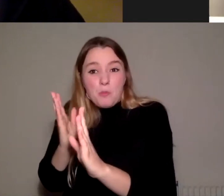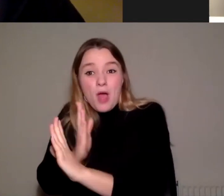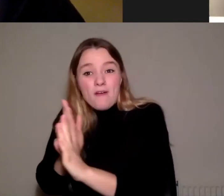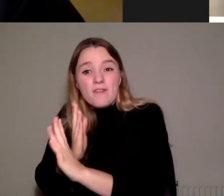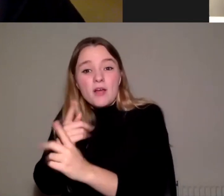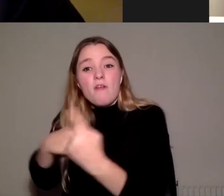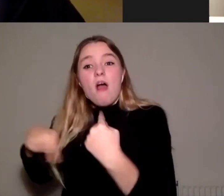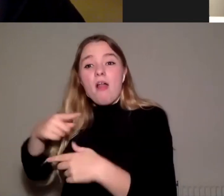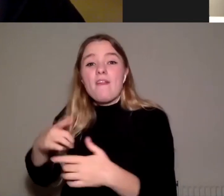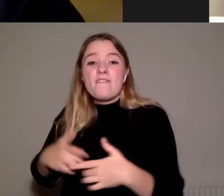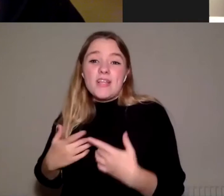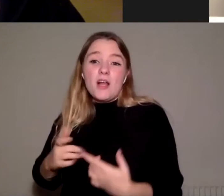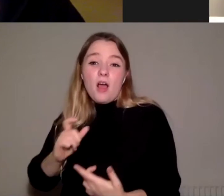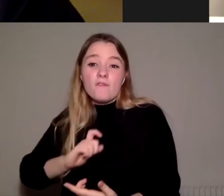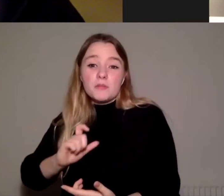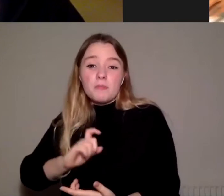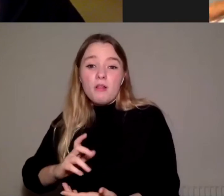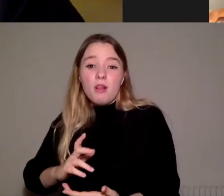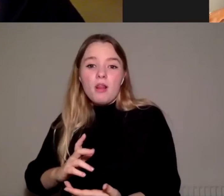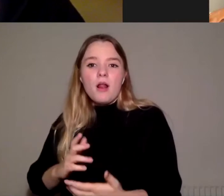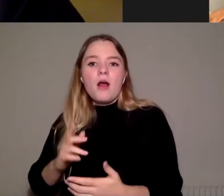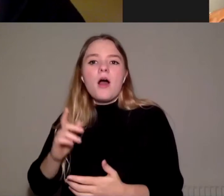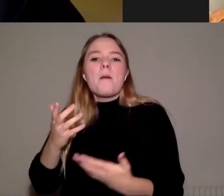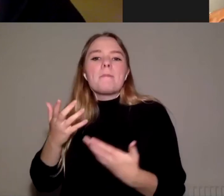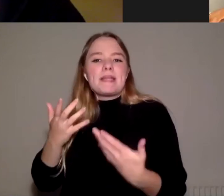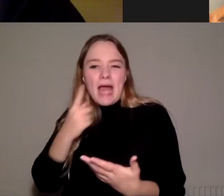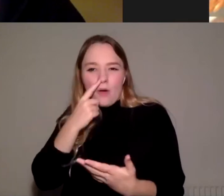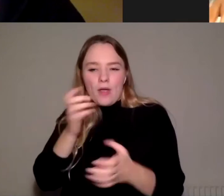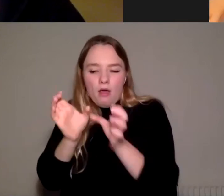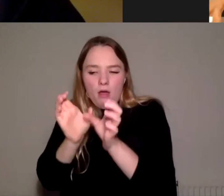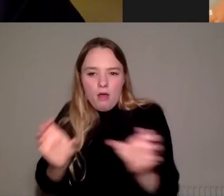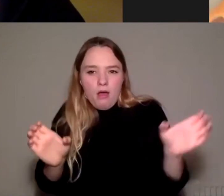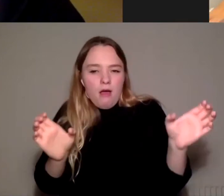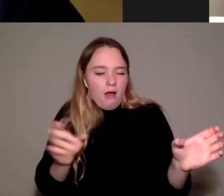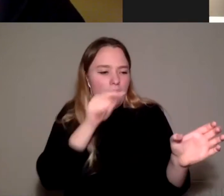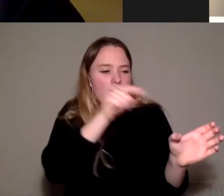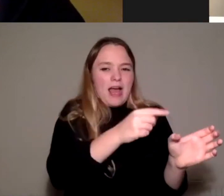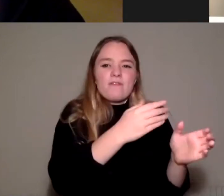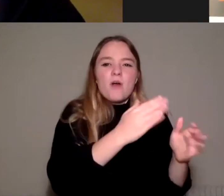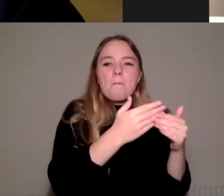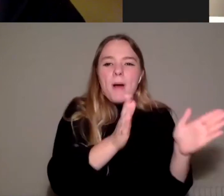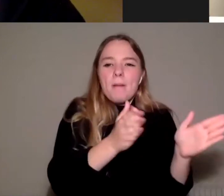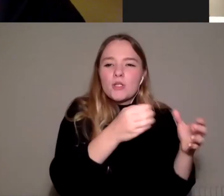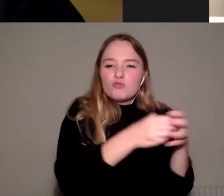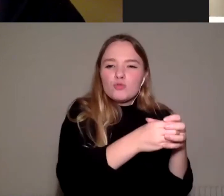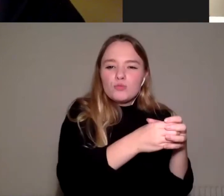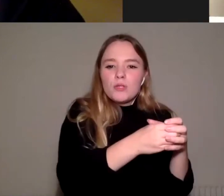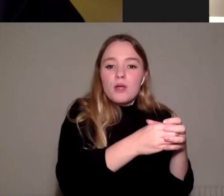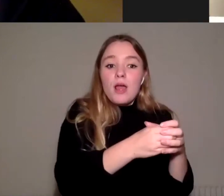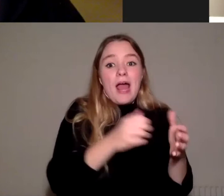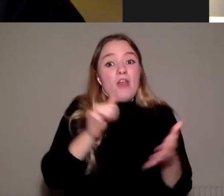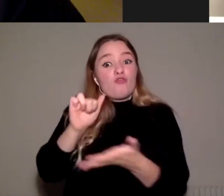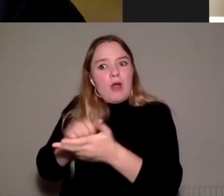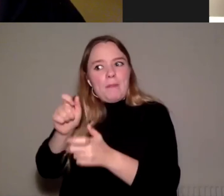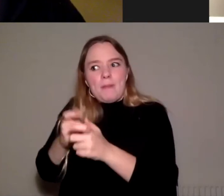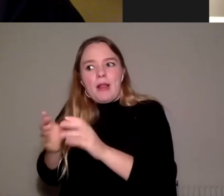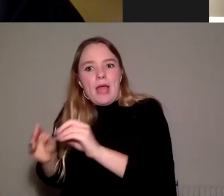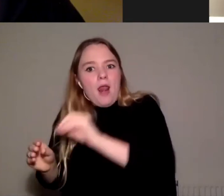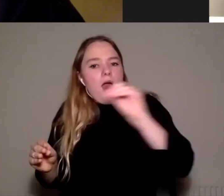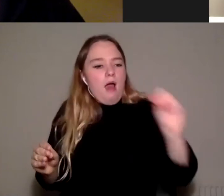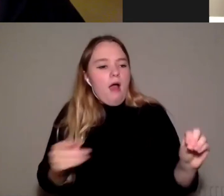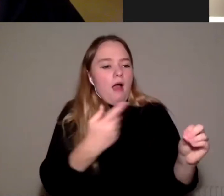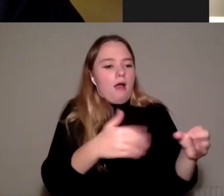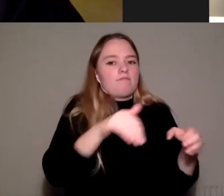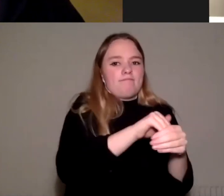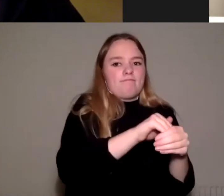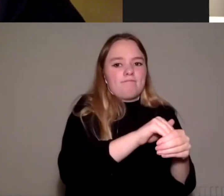group at the time. But now we can easily branch out, and the right people will come across to the public group, the people that really support